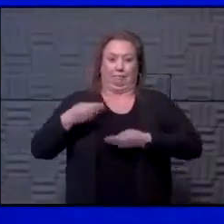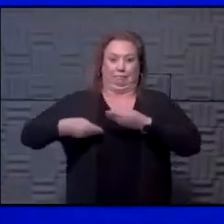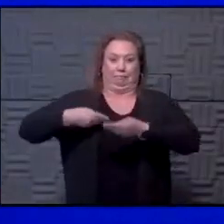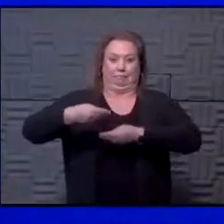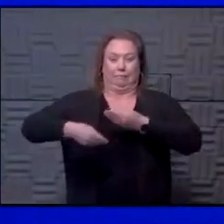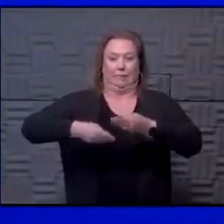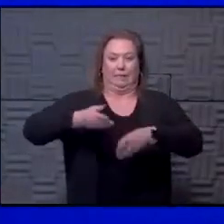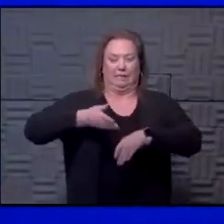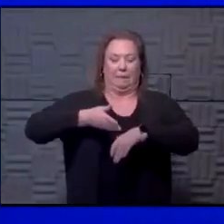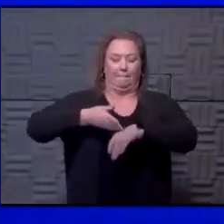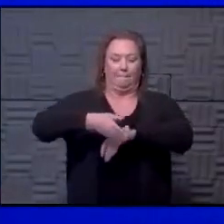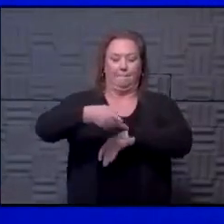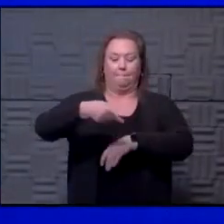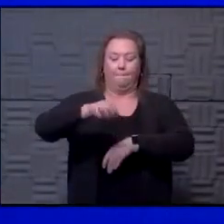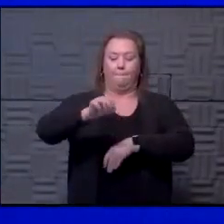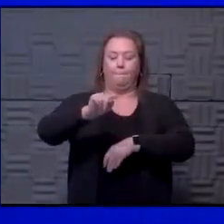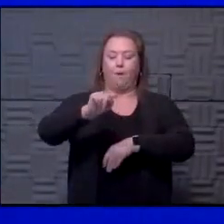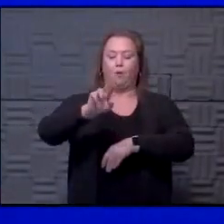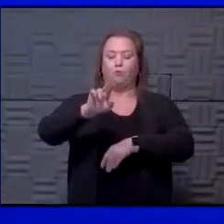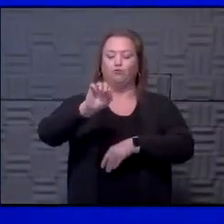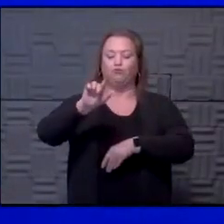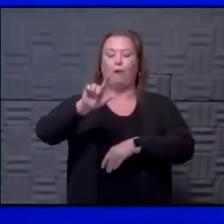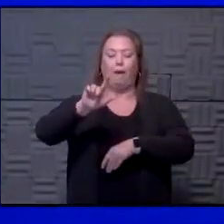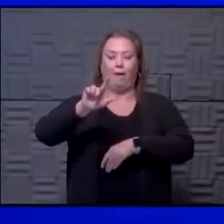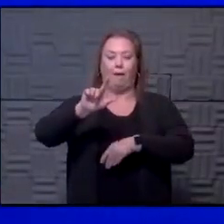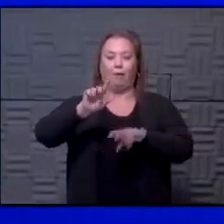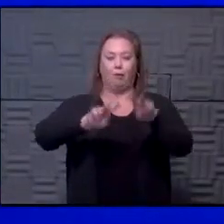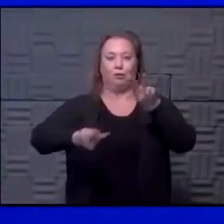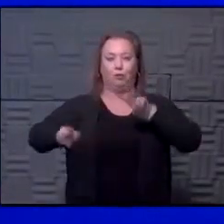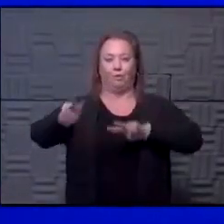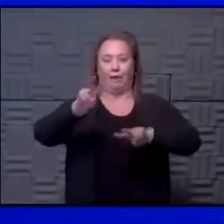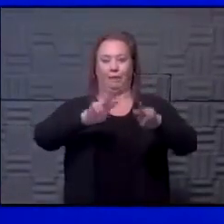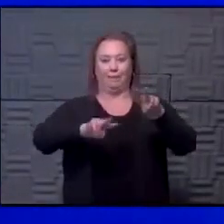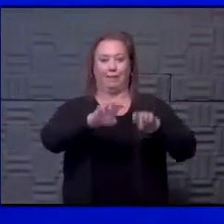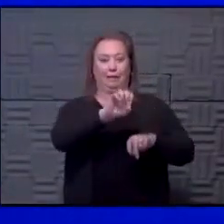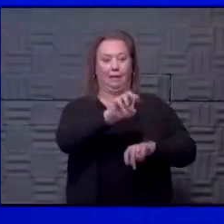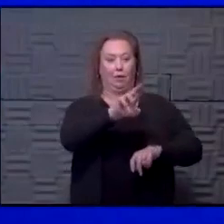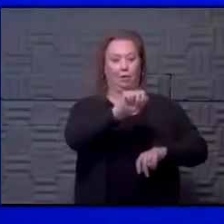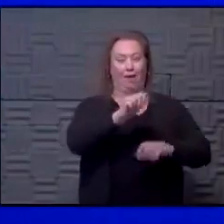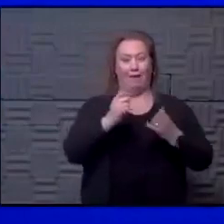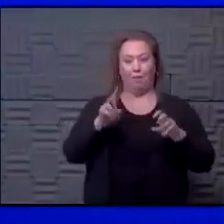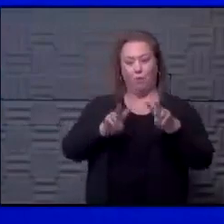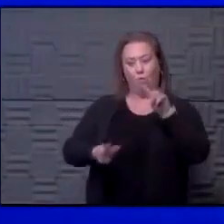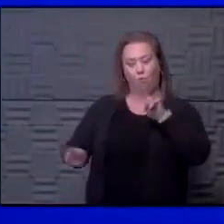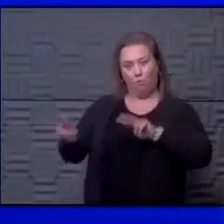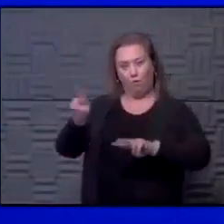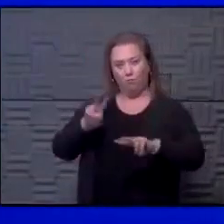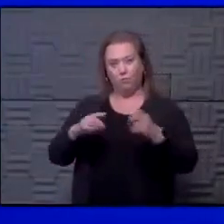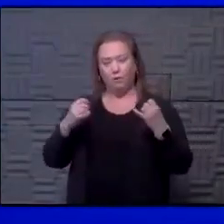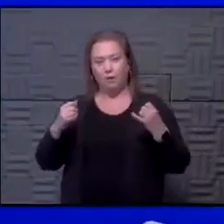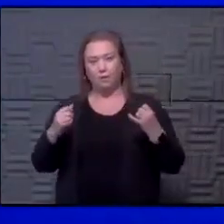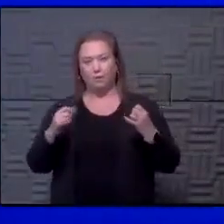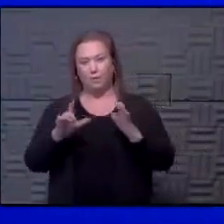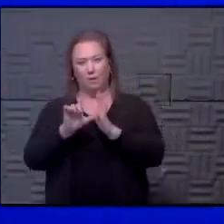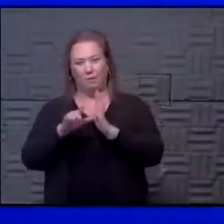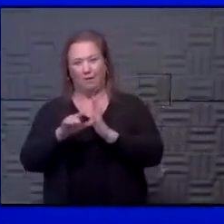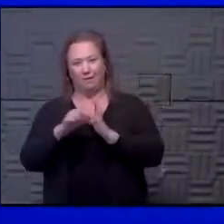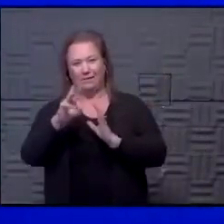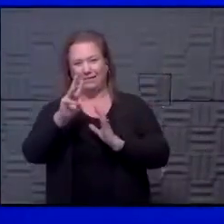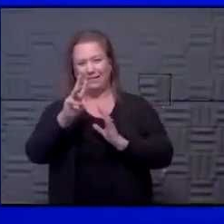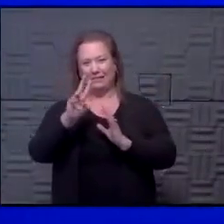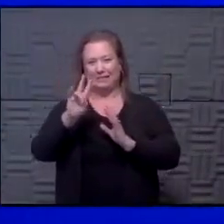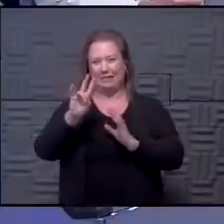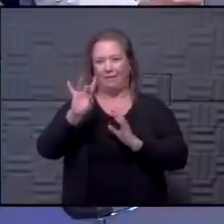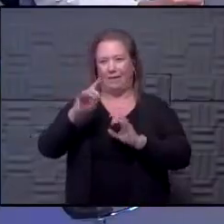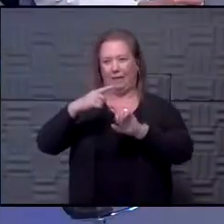what we call post-trial surveillance. So you've completed all the drug trials, you got an early use authorization, now they continue to watch for it. I think it's going to be a while. I think it's going to be another 6 or 8